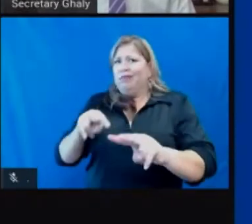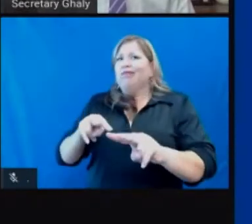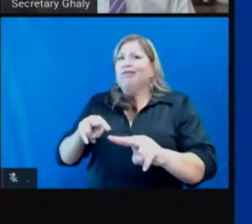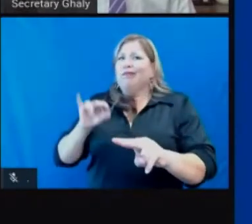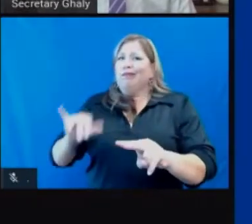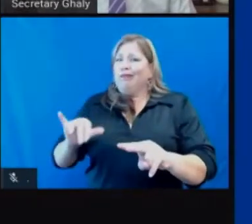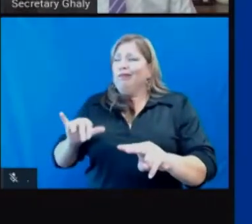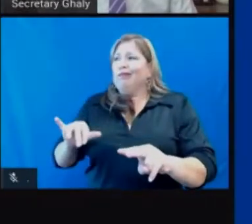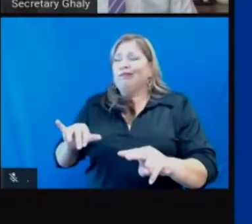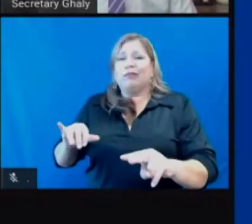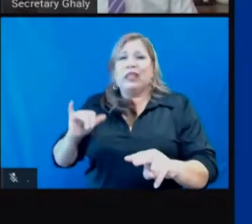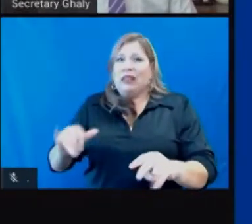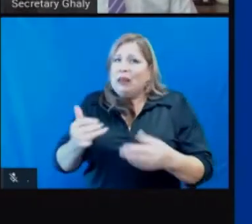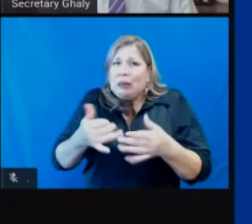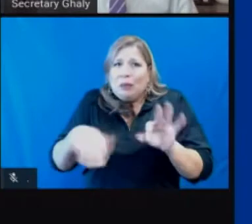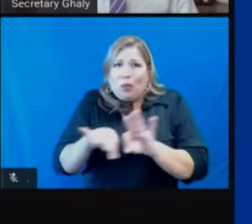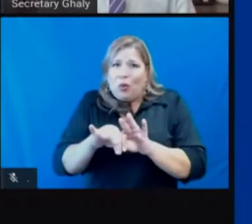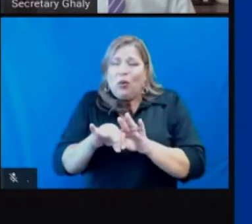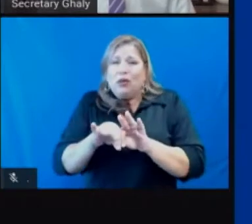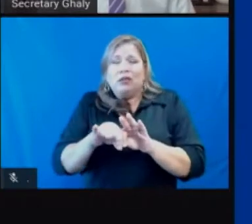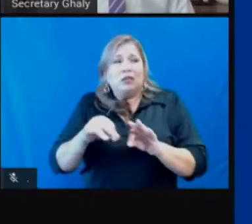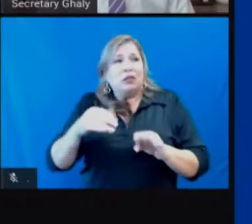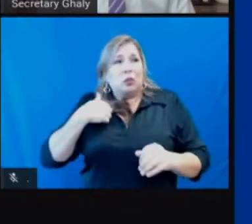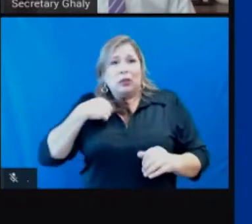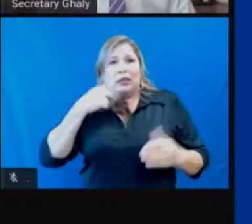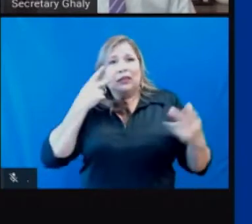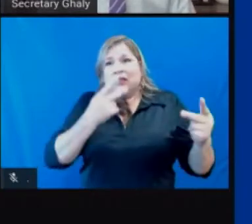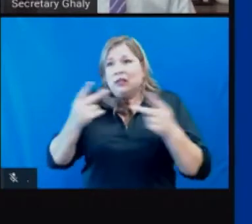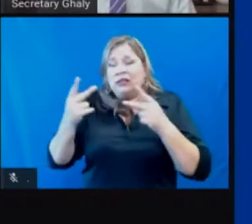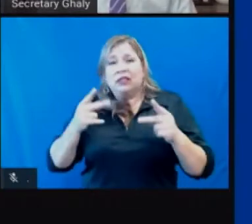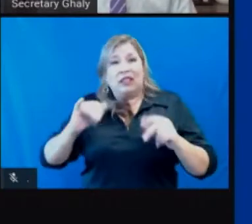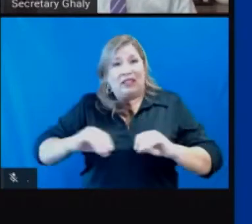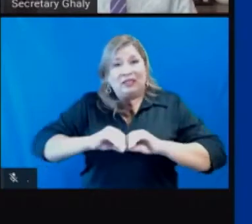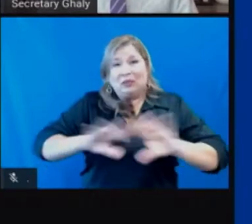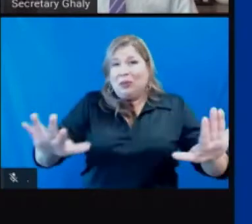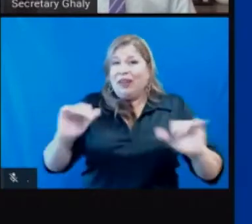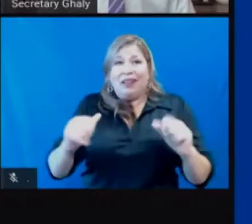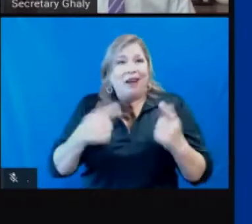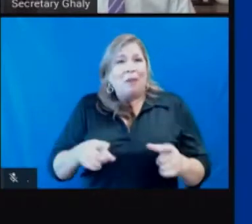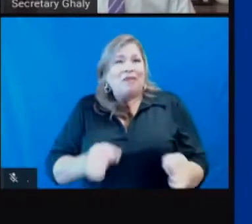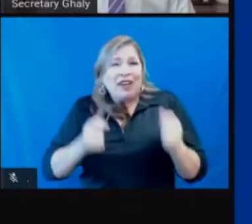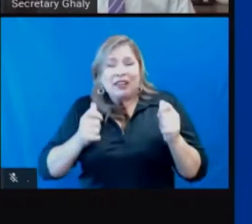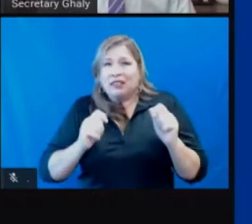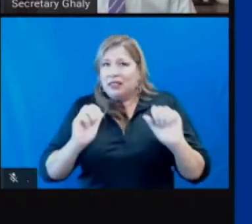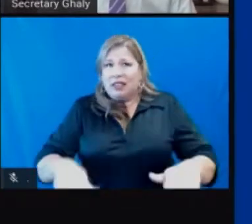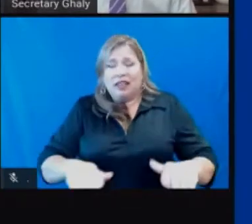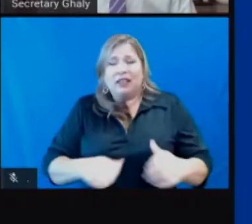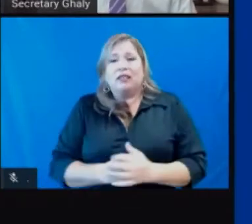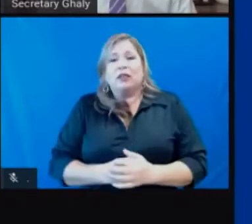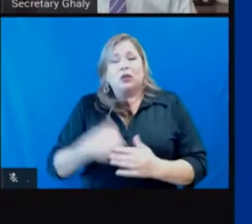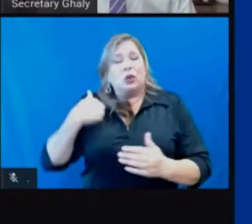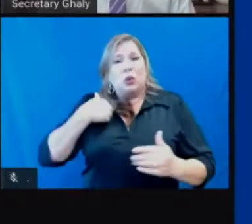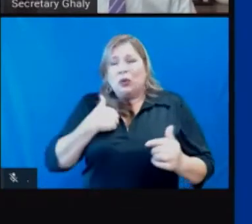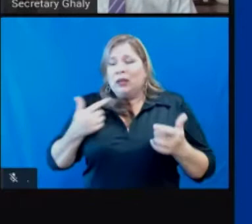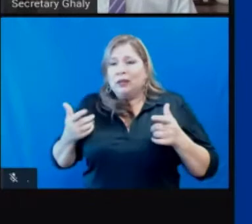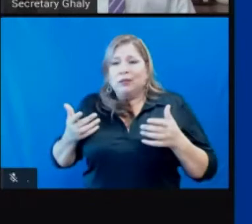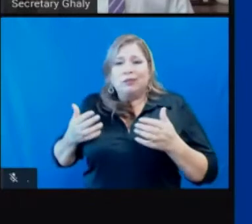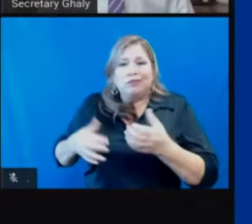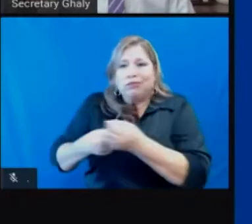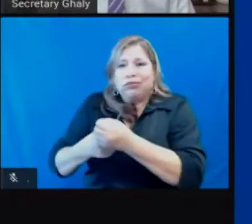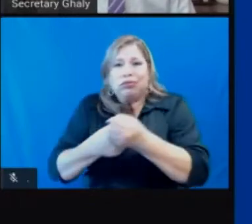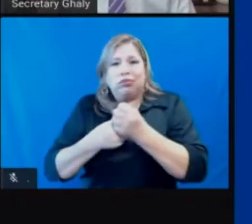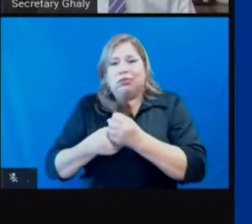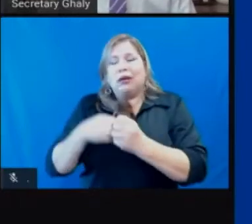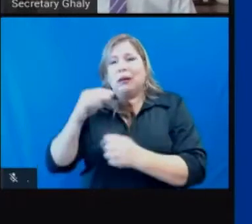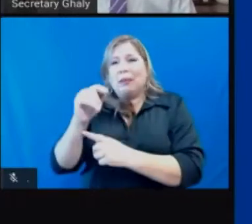to all of us that this can go very quickly. The support from Madera County is important. All counties getting the support that they need so